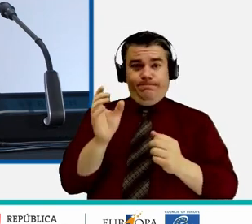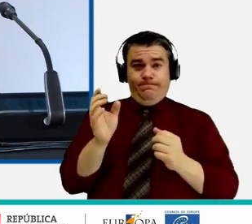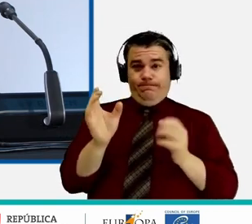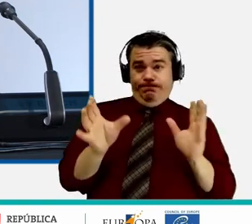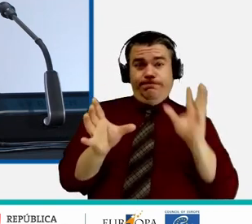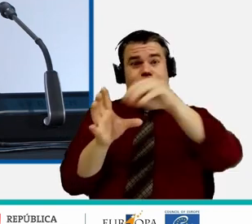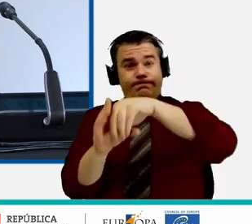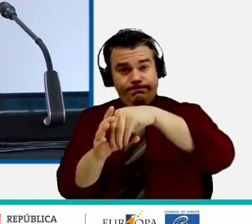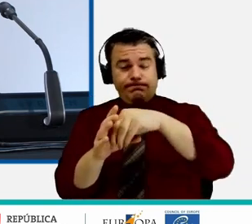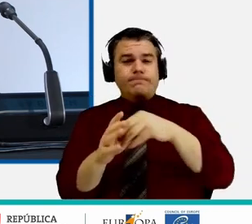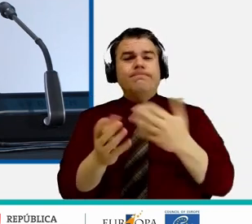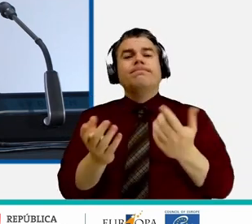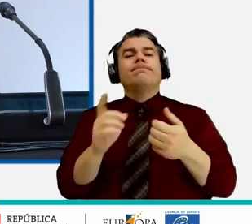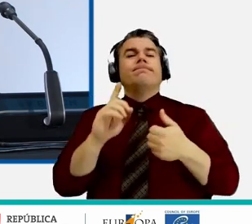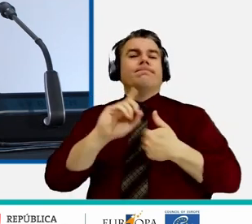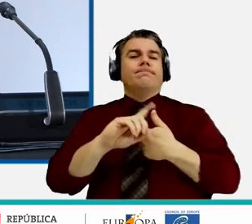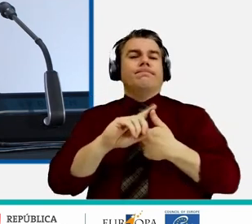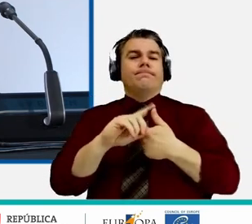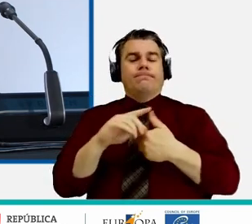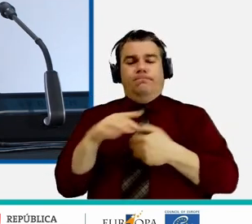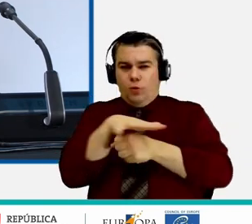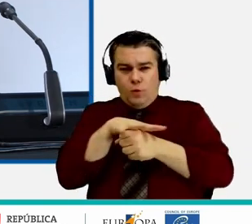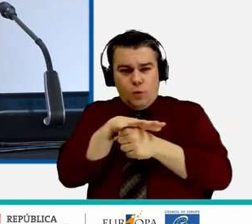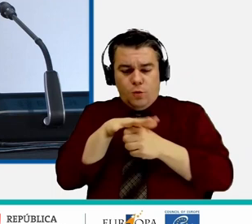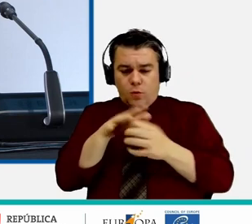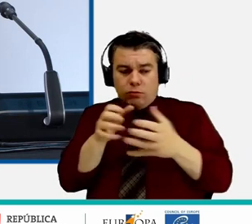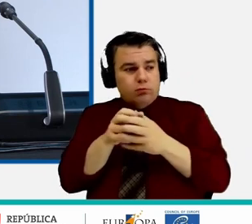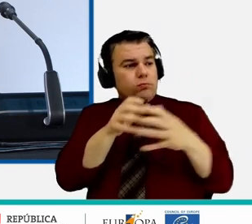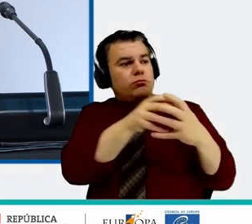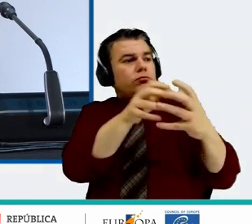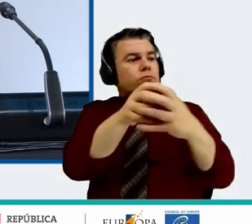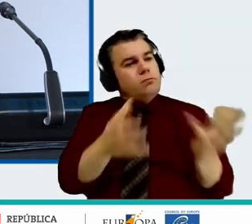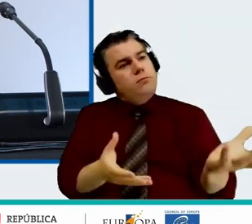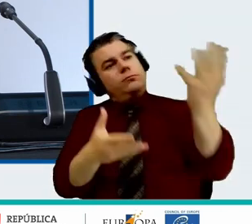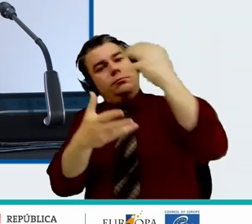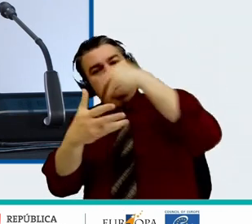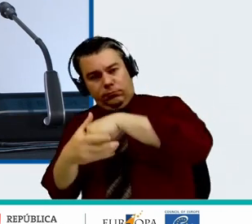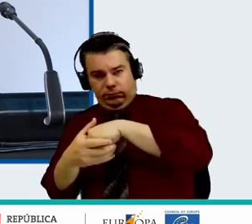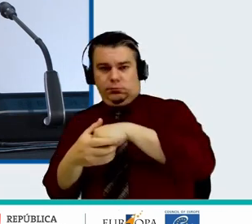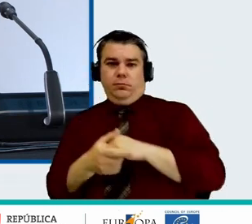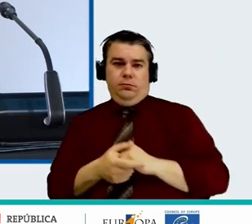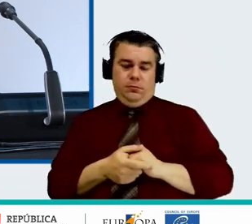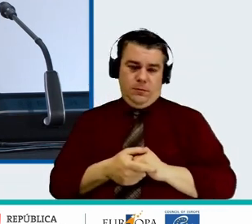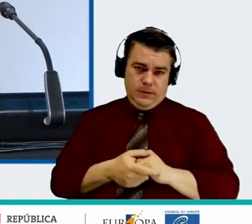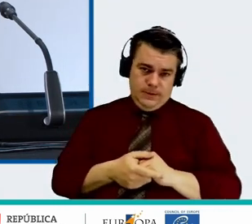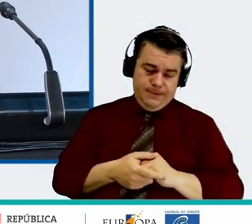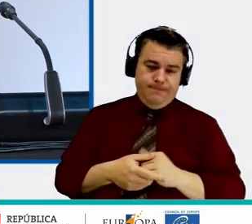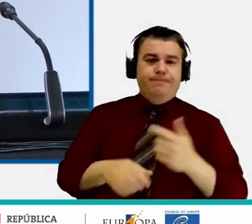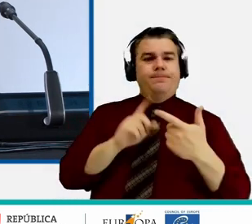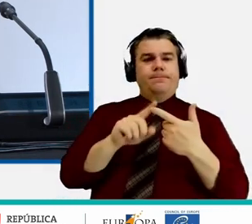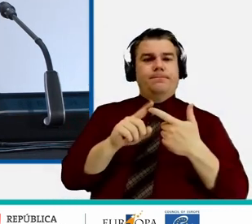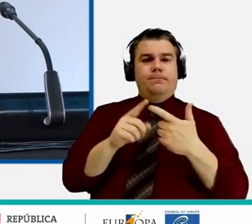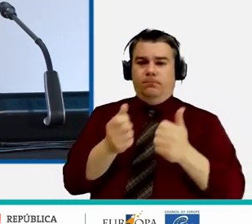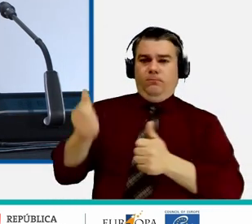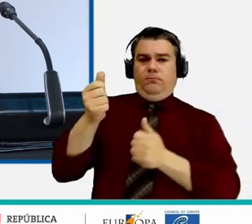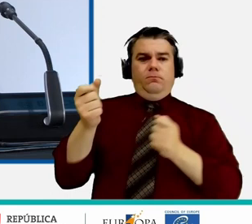first is the involvement of local actors in the resilience strategy. Secondly, I think leadership, we're talking